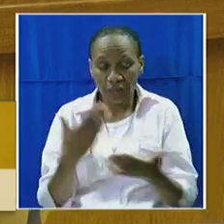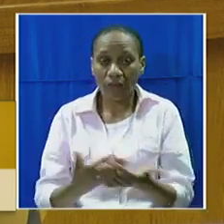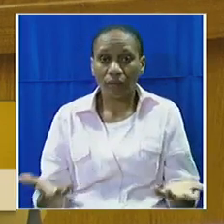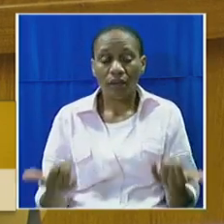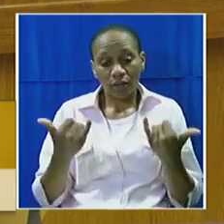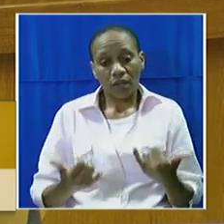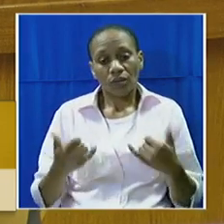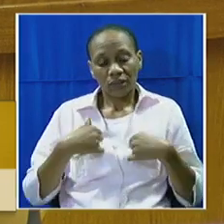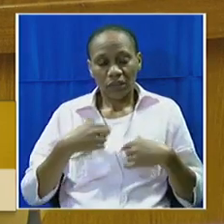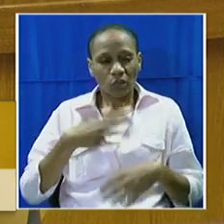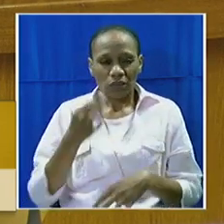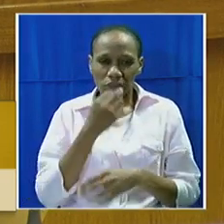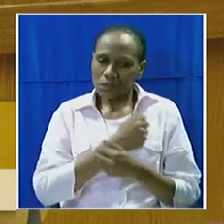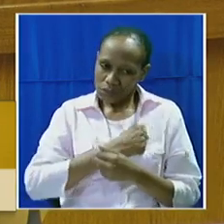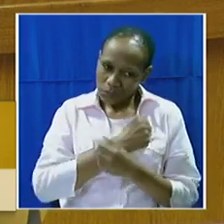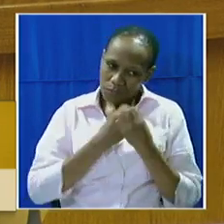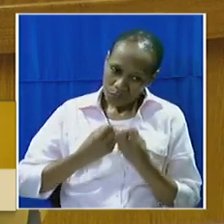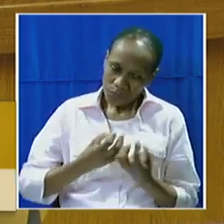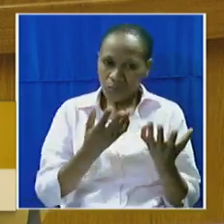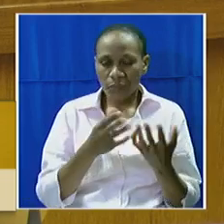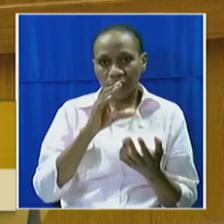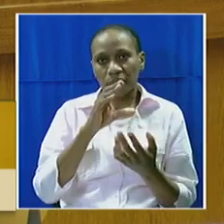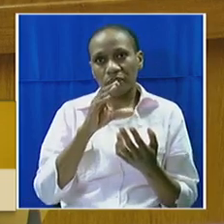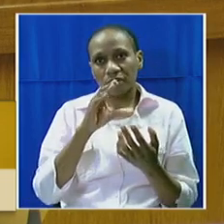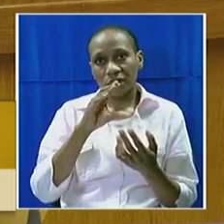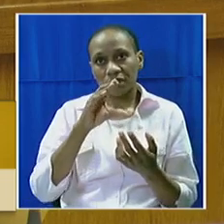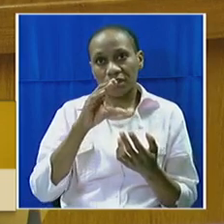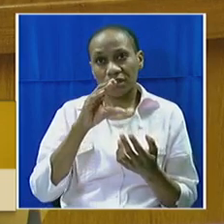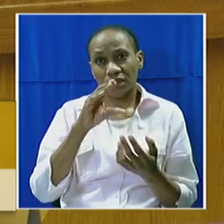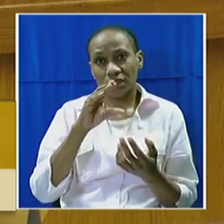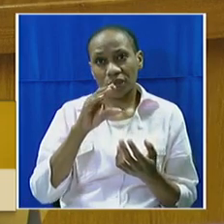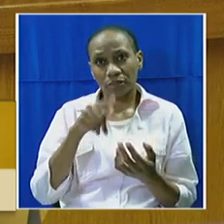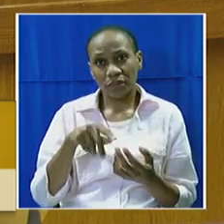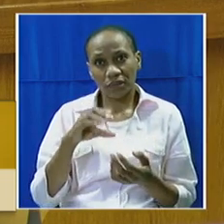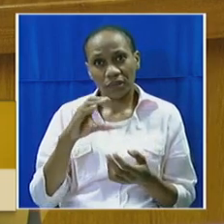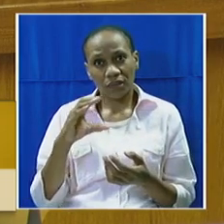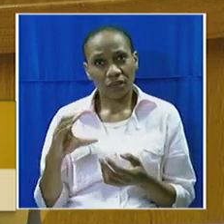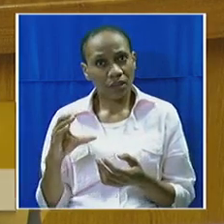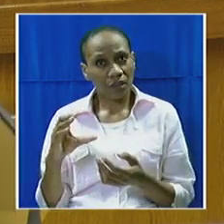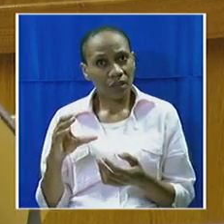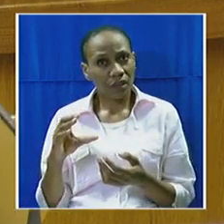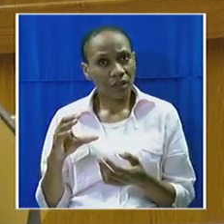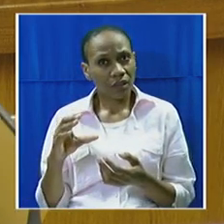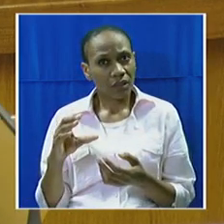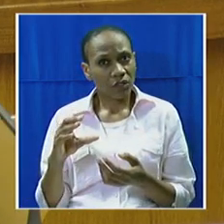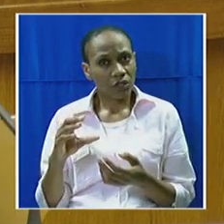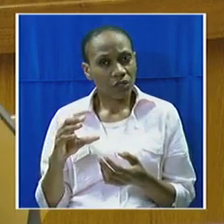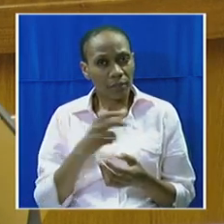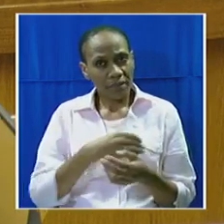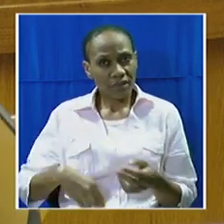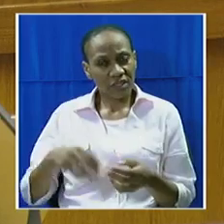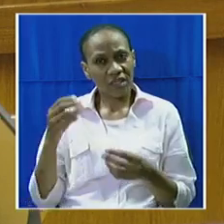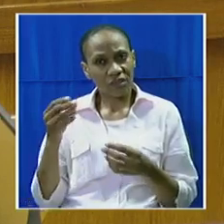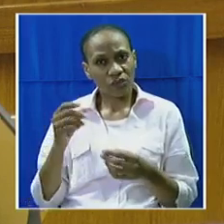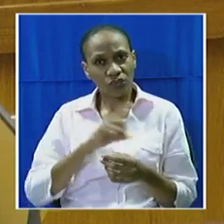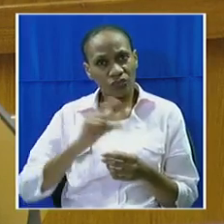extend our deepest condolences to the CPC leadership. Under his leadership, President Xi Jinping, at the core of